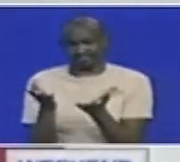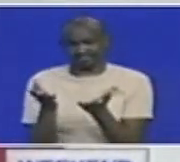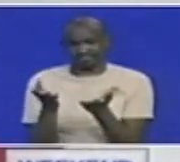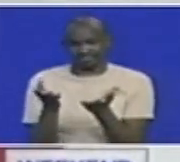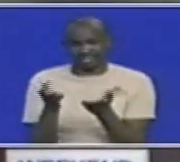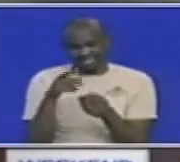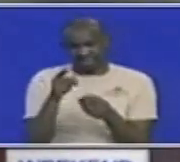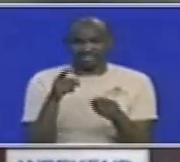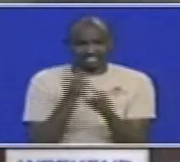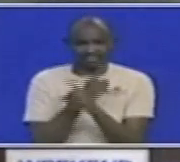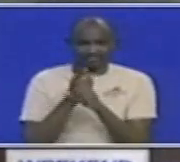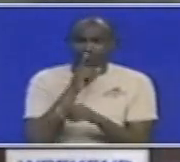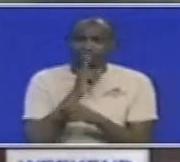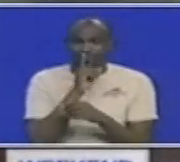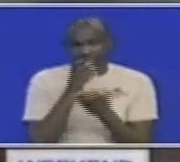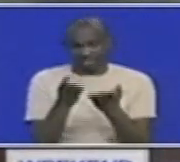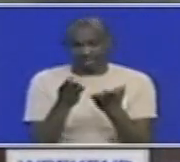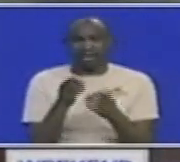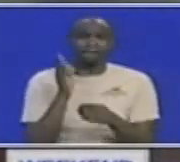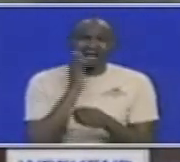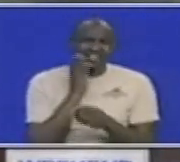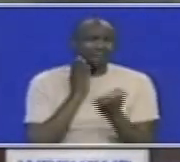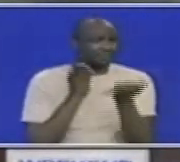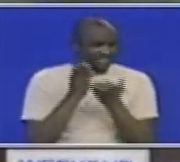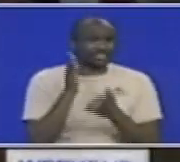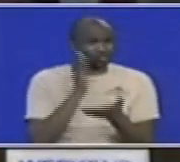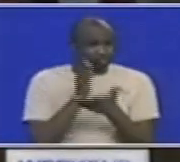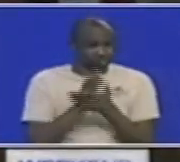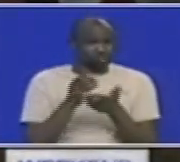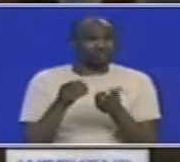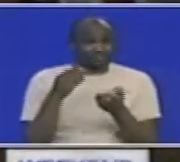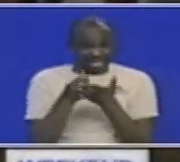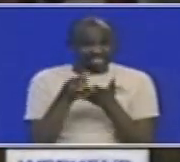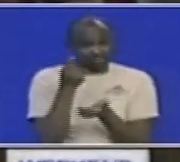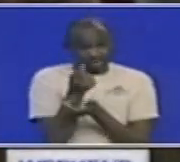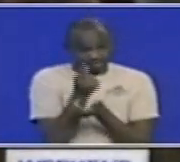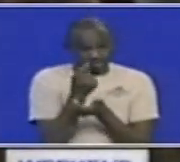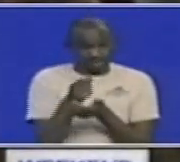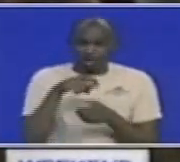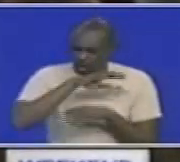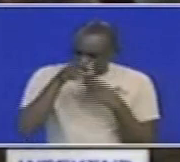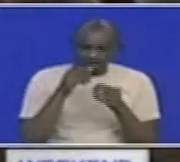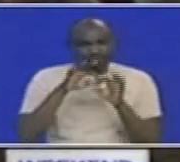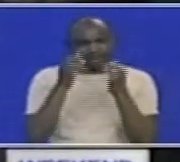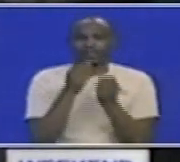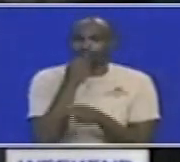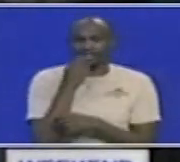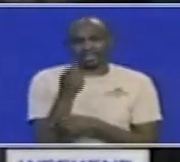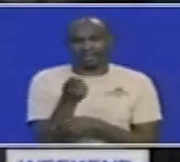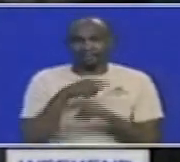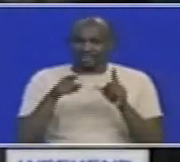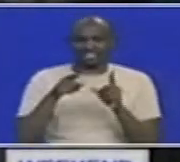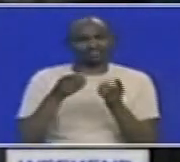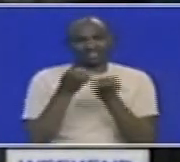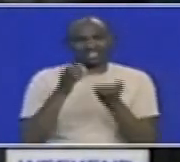and cereals. His mother's business, even though it made a small income, was what they all depended on, but it later